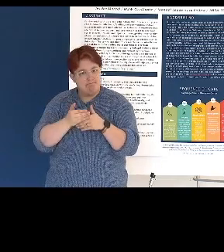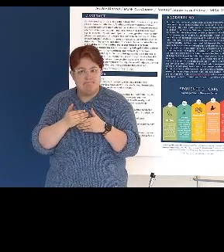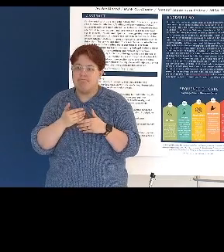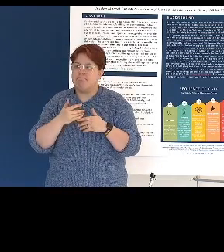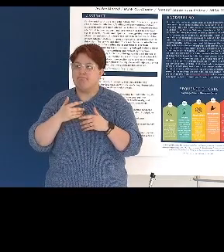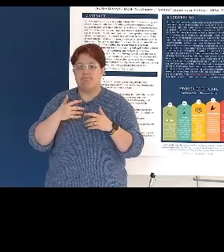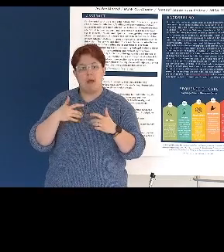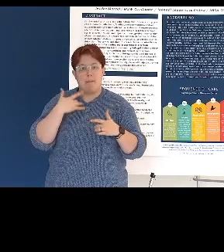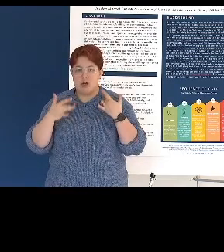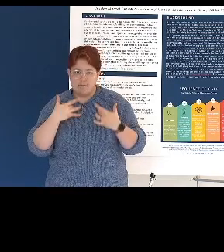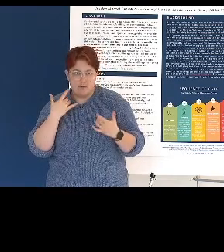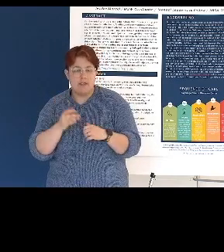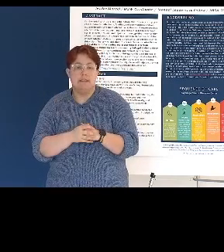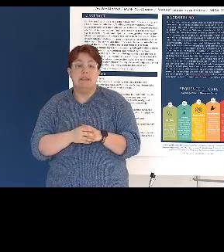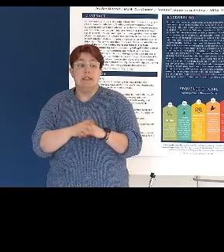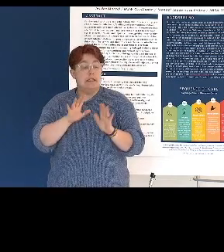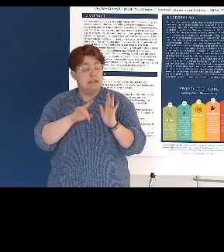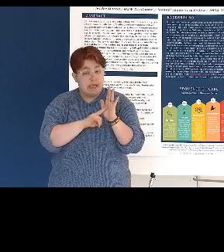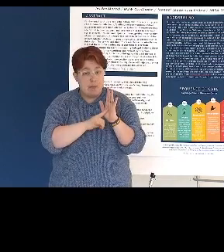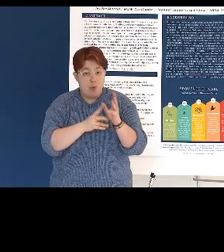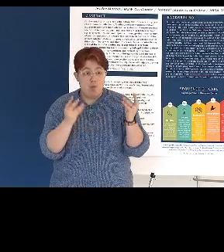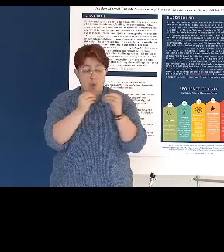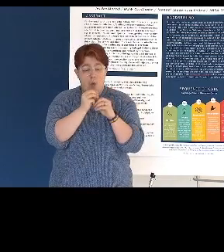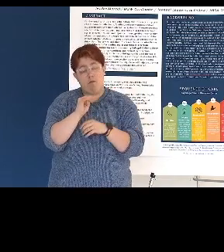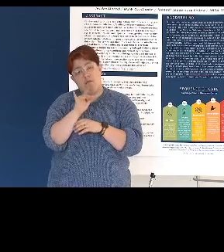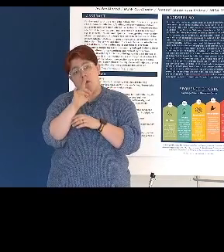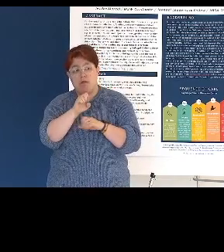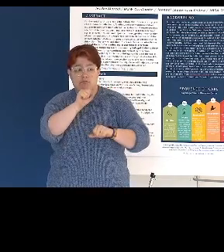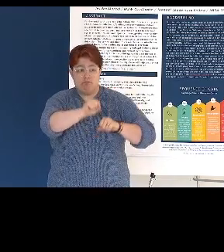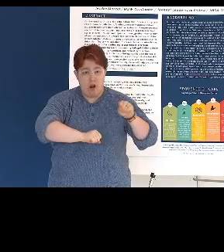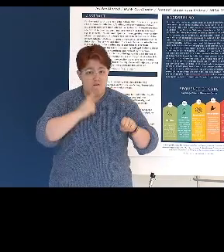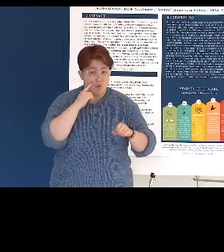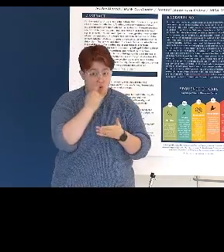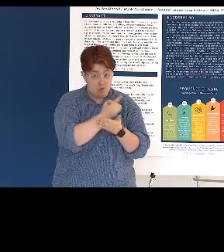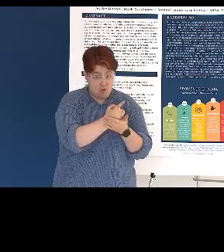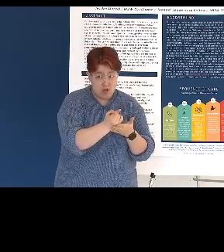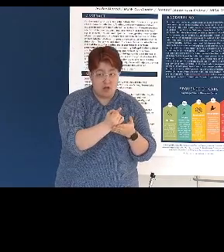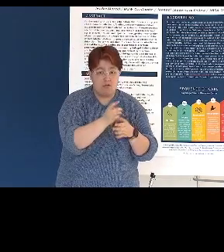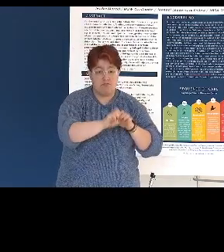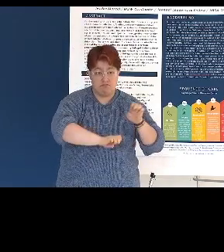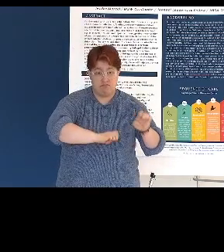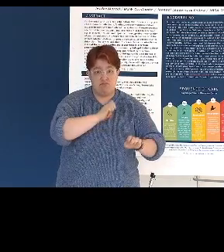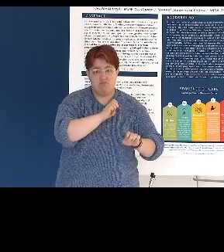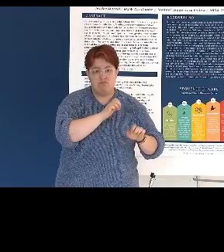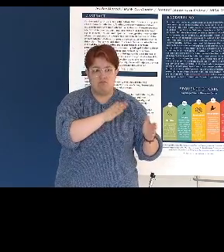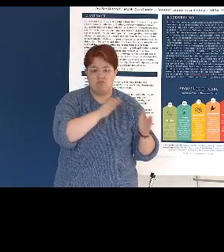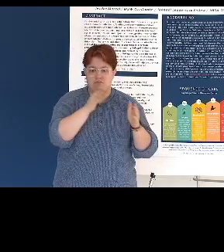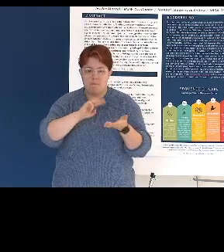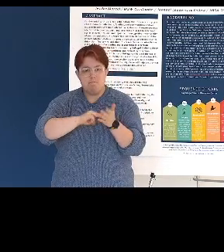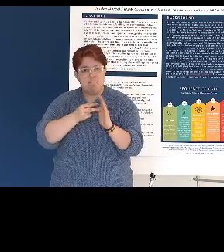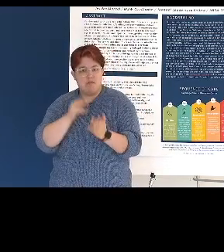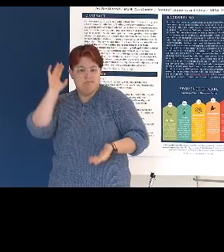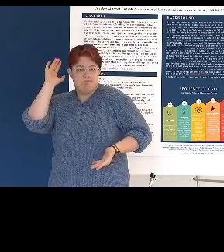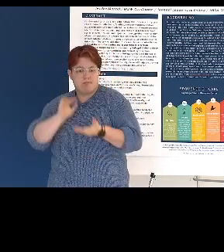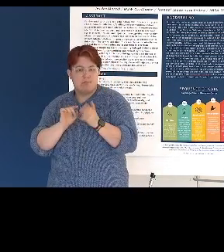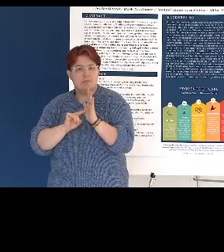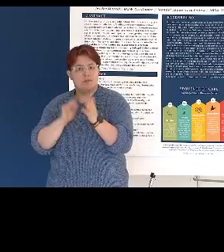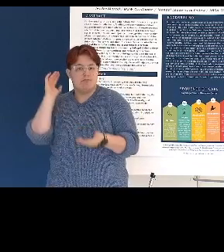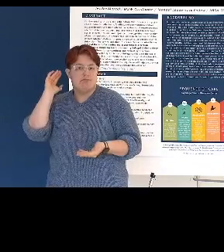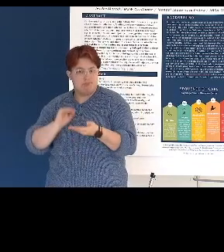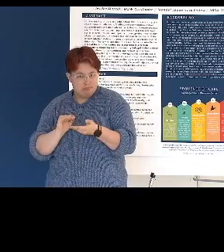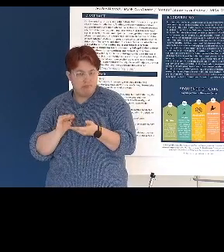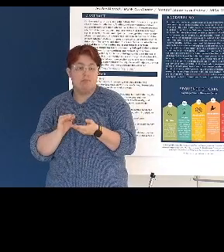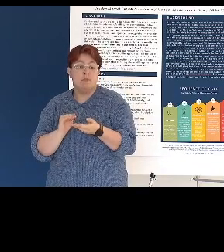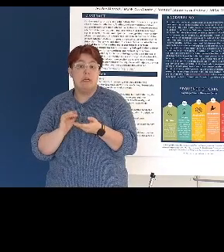the more miles biked in any given week resulted in greater reduction of symptoms overall.